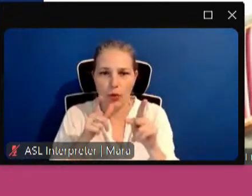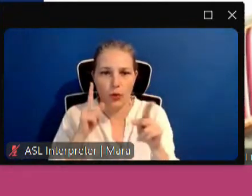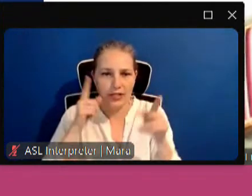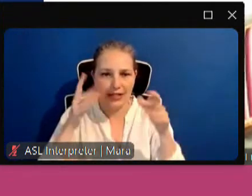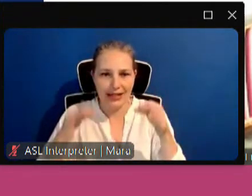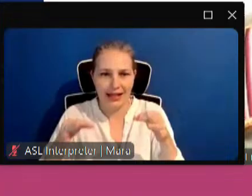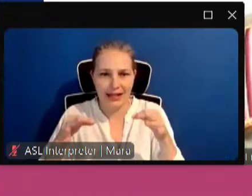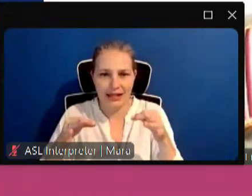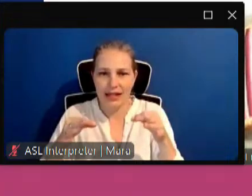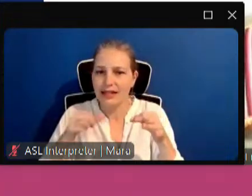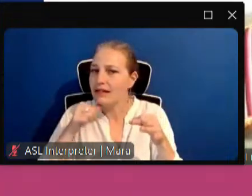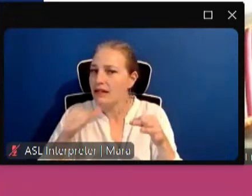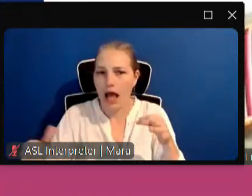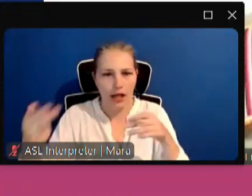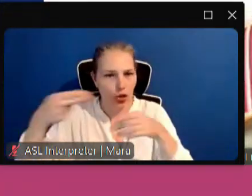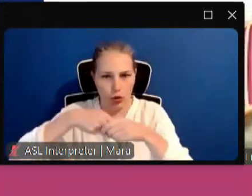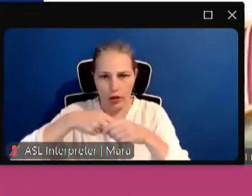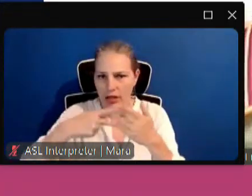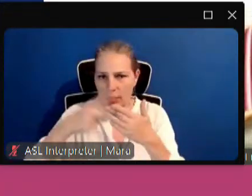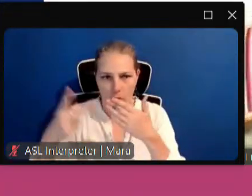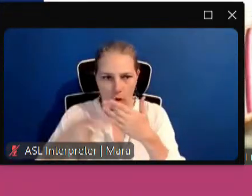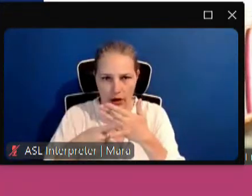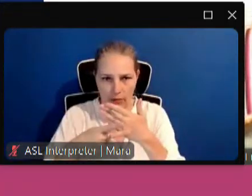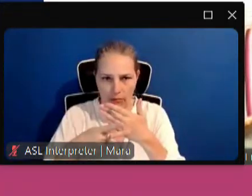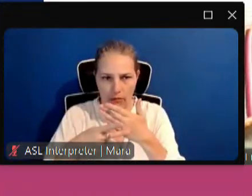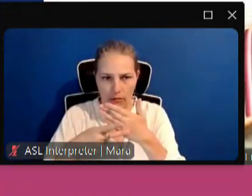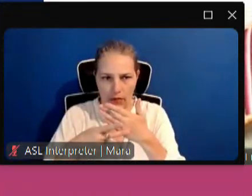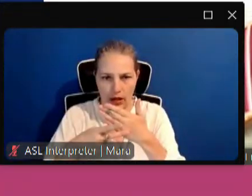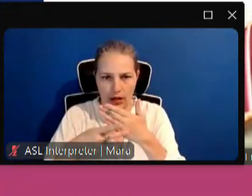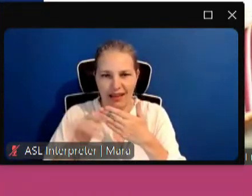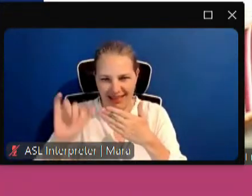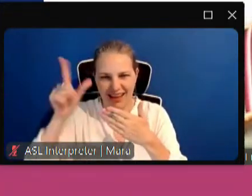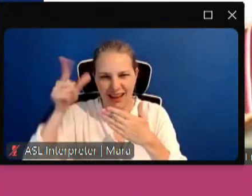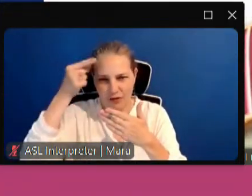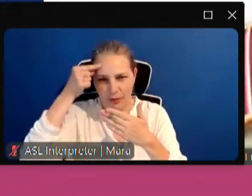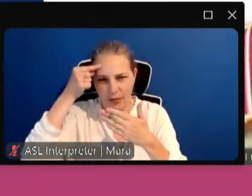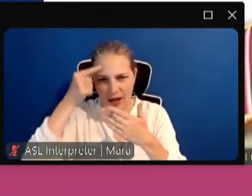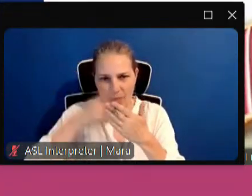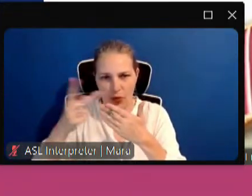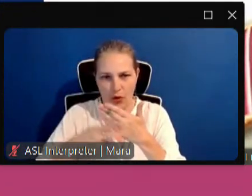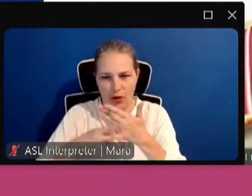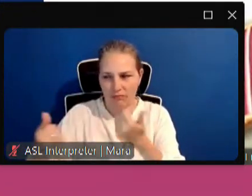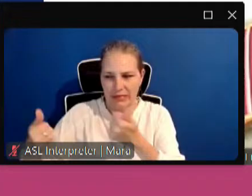the debris removal, that opted out of the government program and are